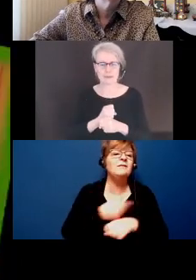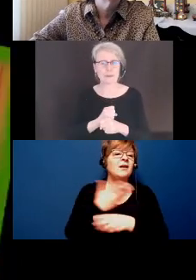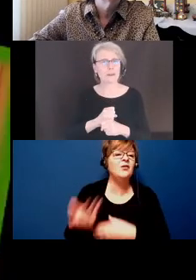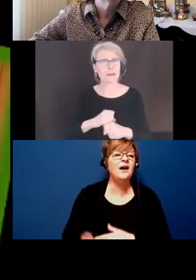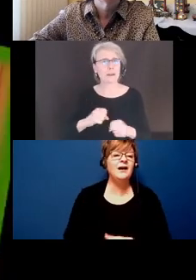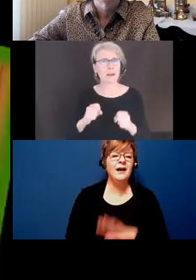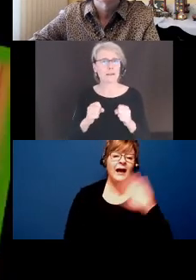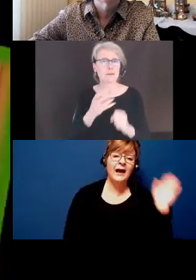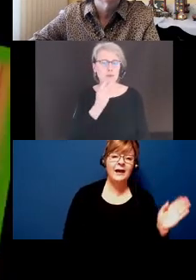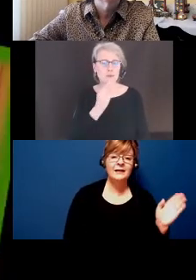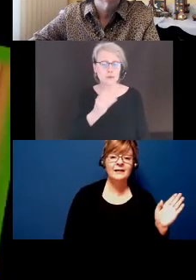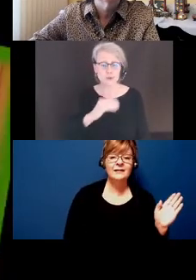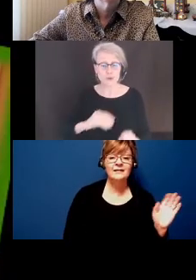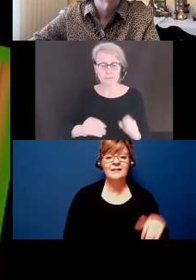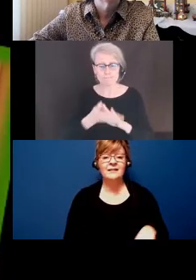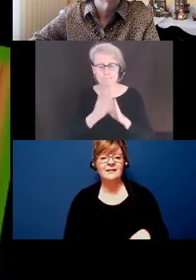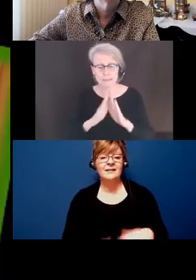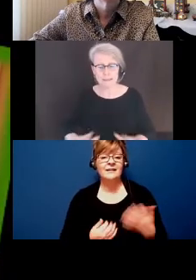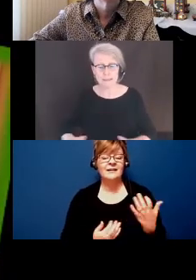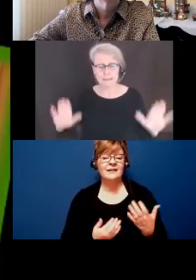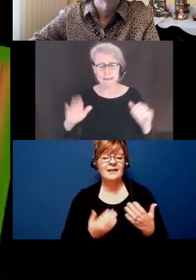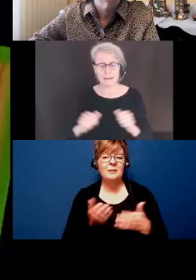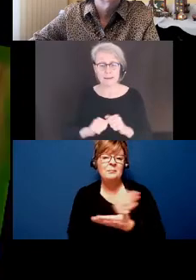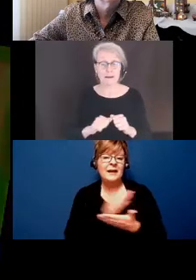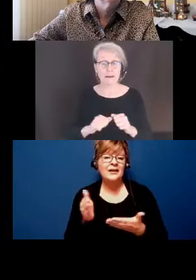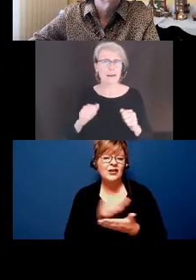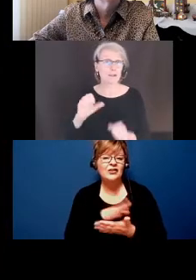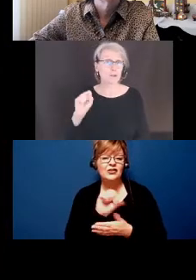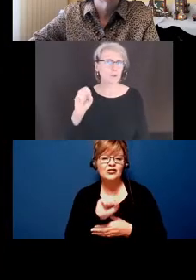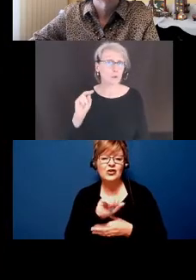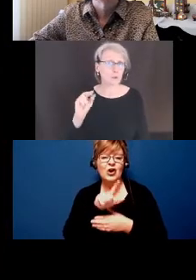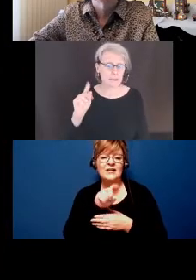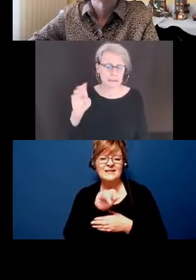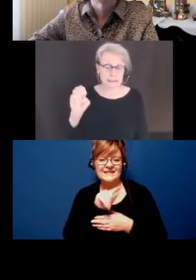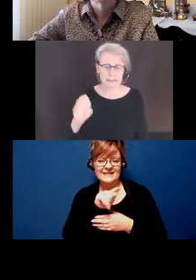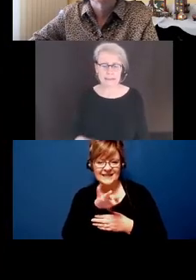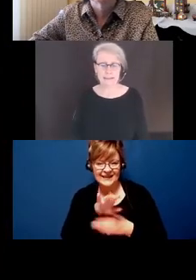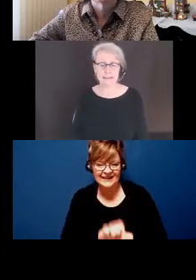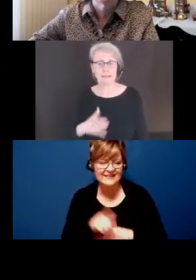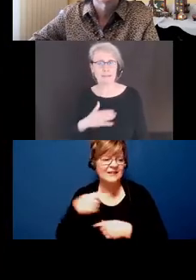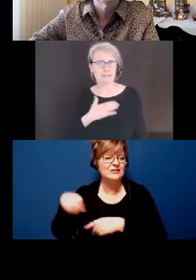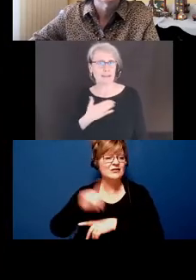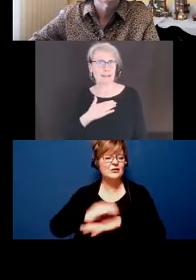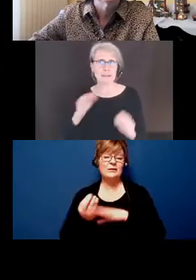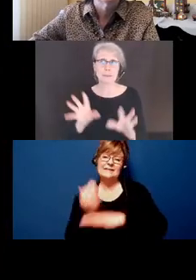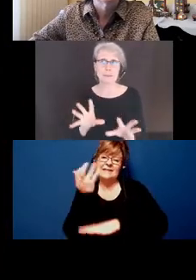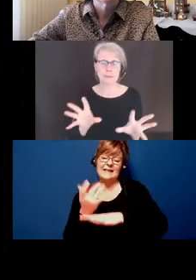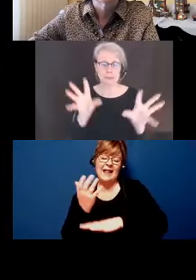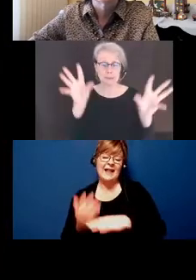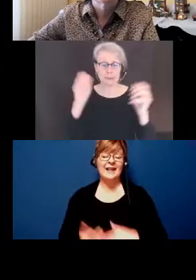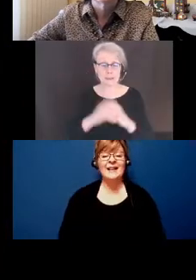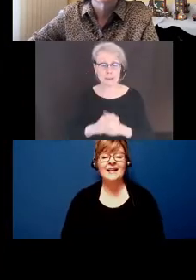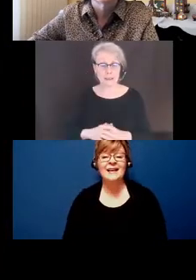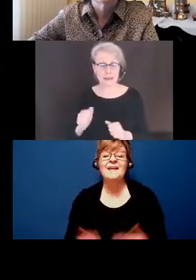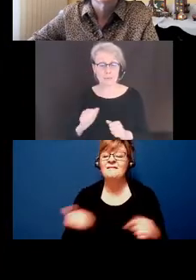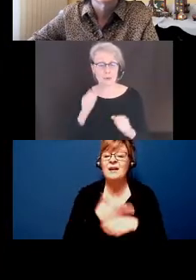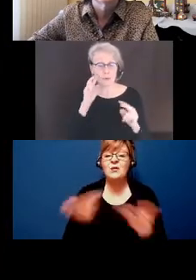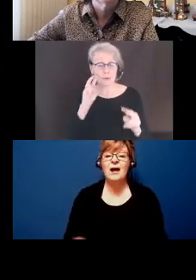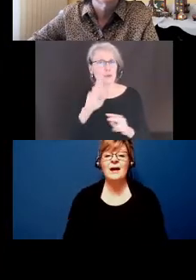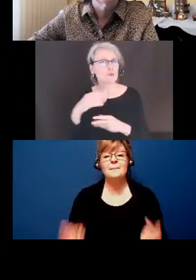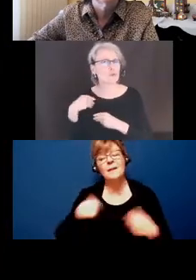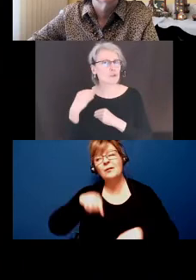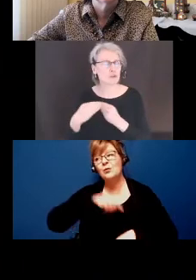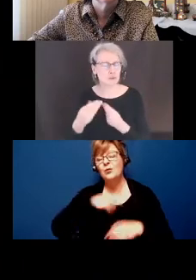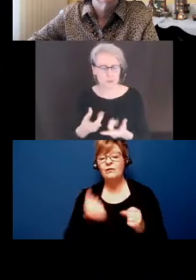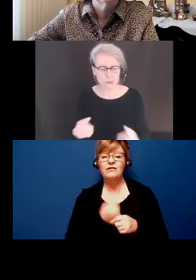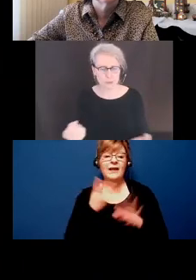Hi! Sloan! Happy solstice! Happy chandelier! I'm looking for traditions stuff for that time of year. Well, we make